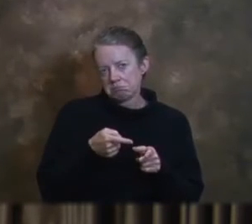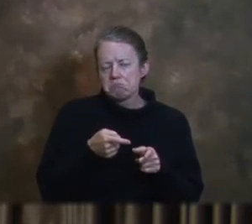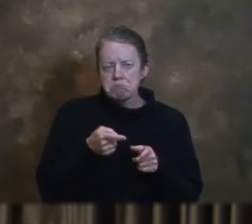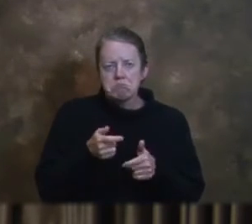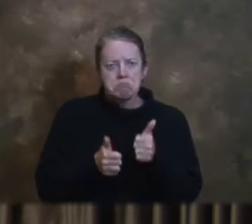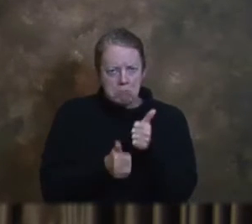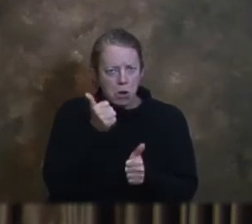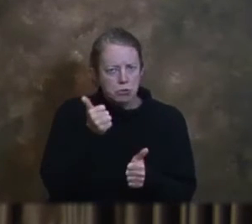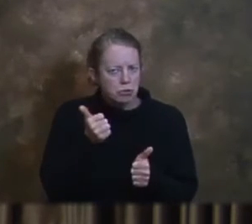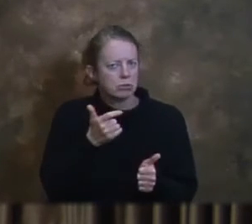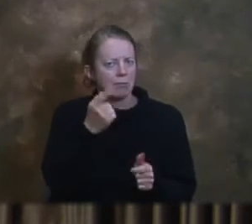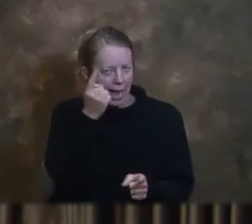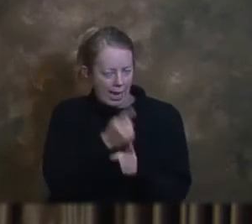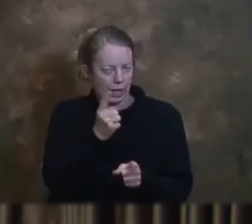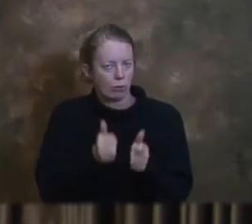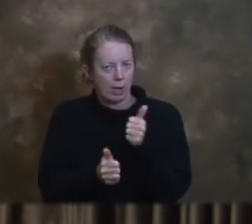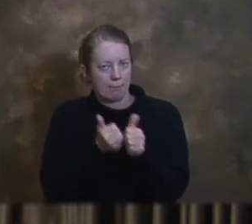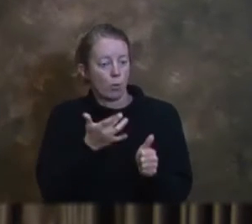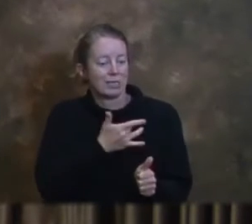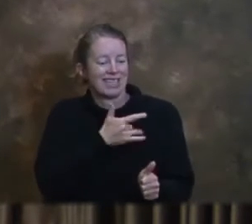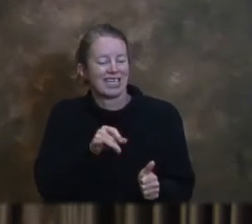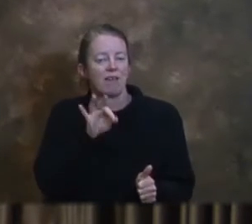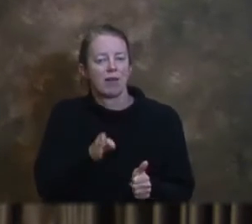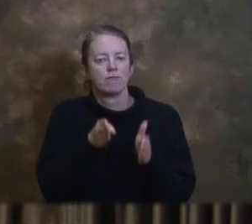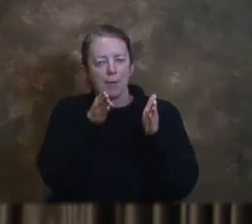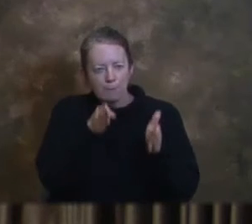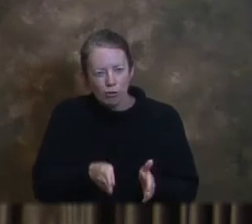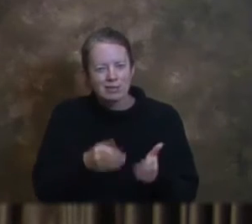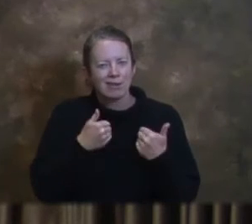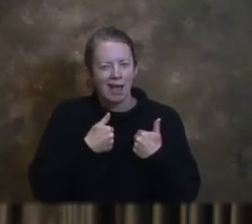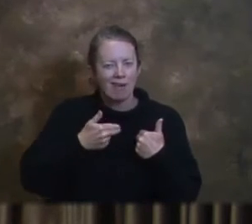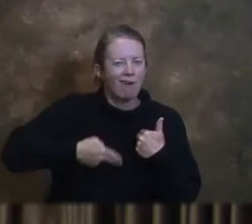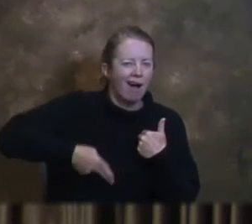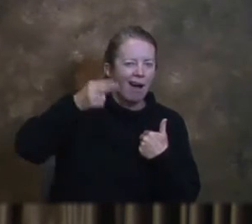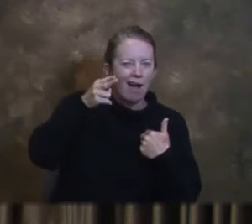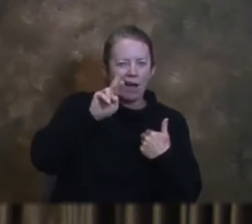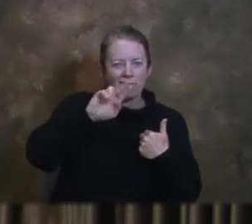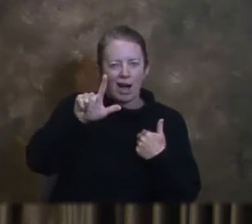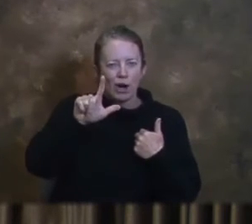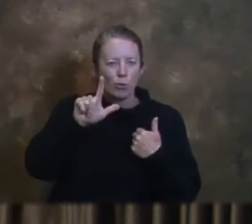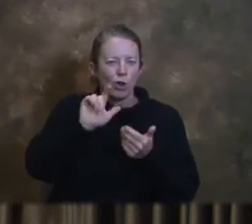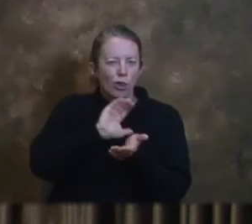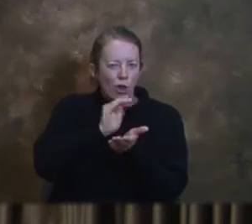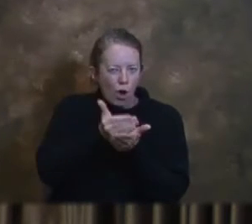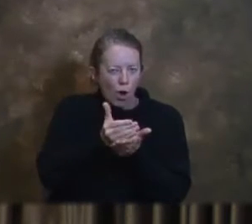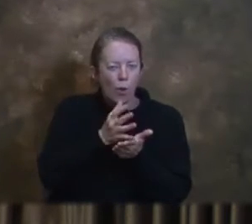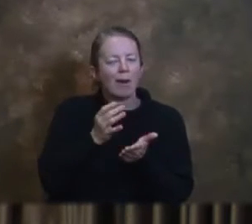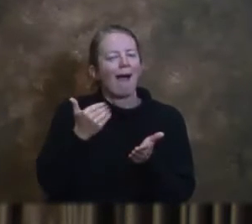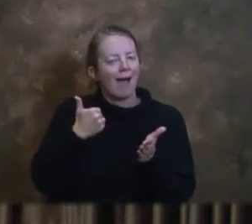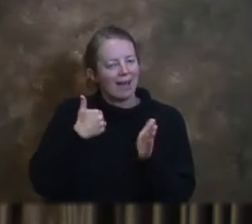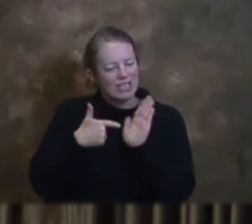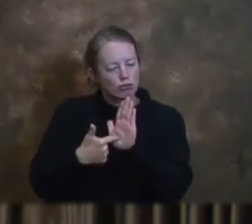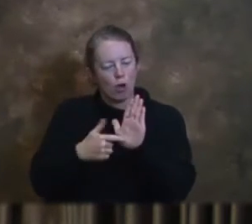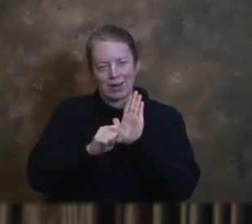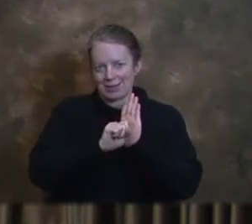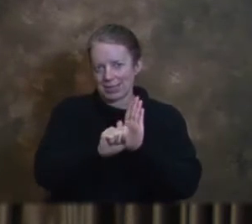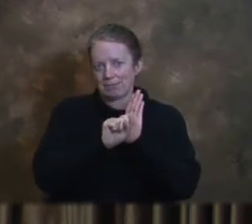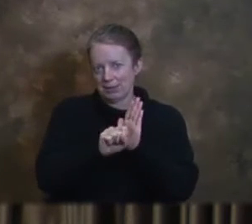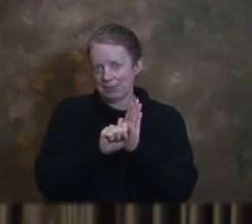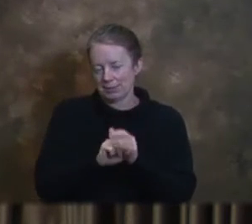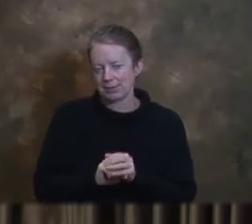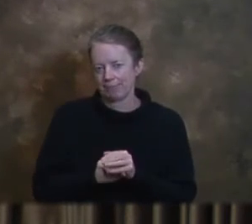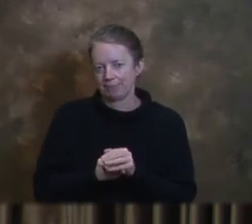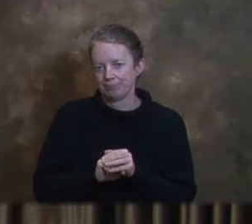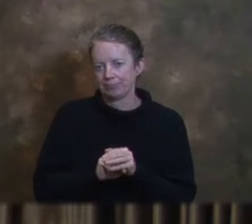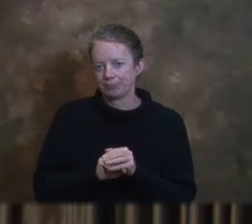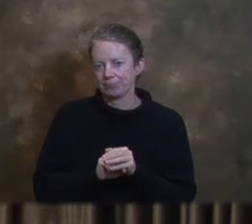most sensitive when folks have a higher viral load or that they are symptomatic and in that very infectious period. They tend